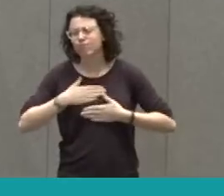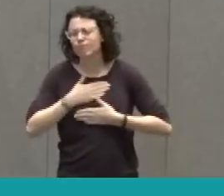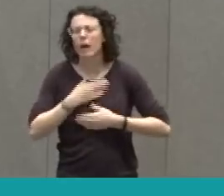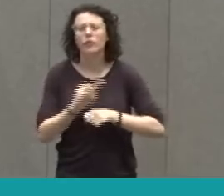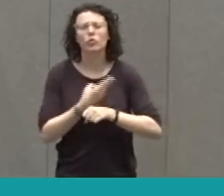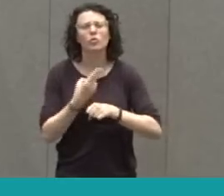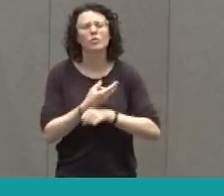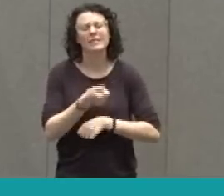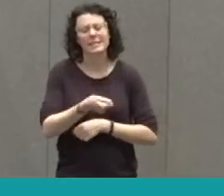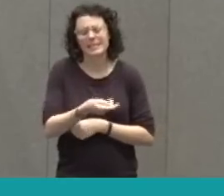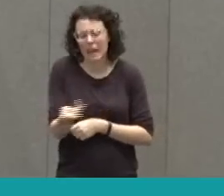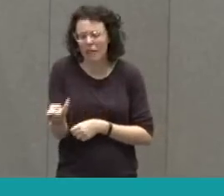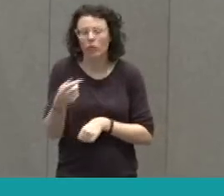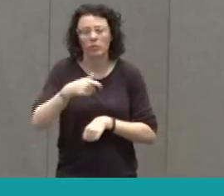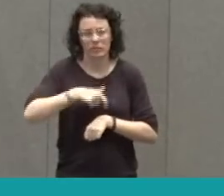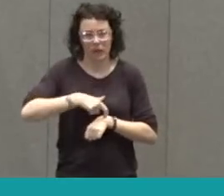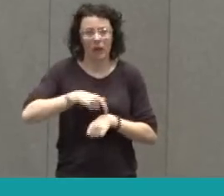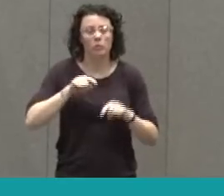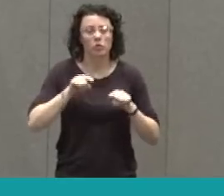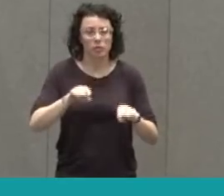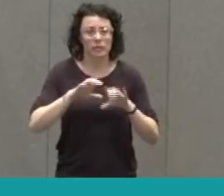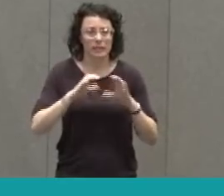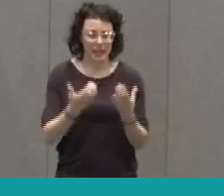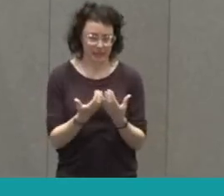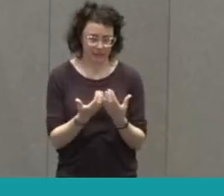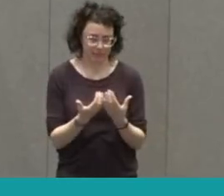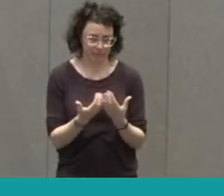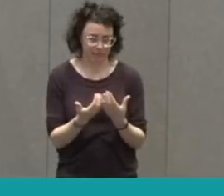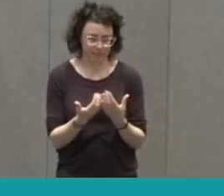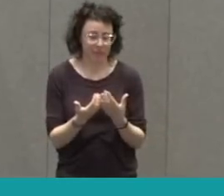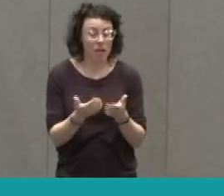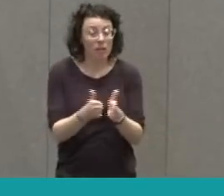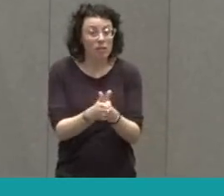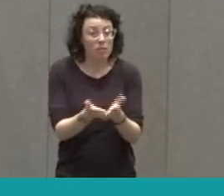this book, they talk about on the day you were born.